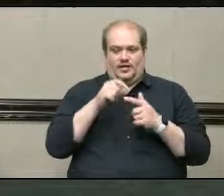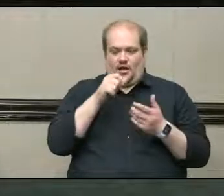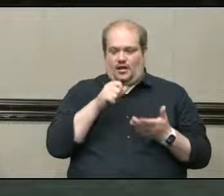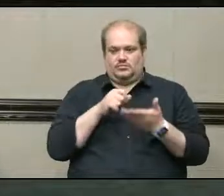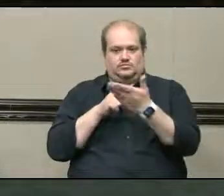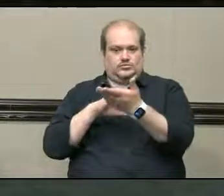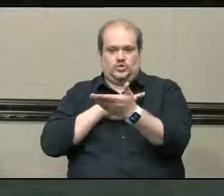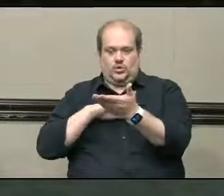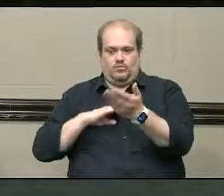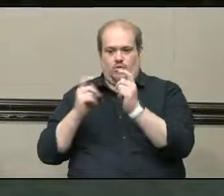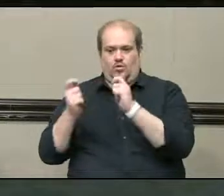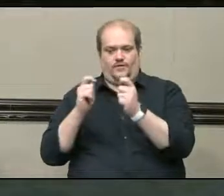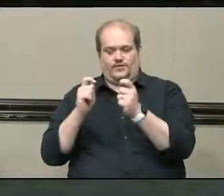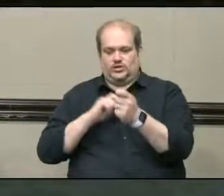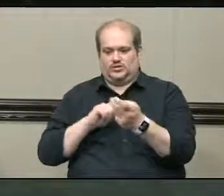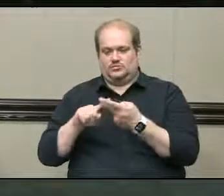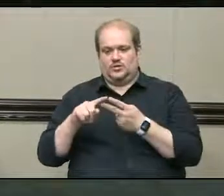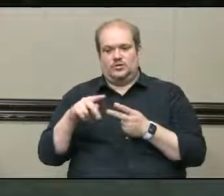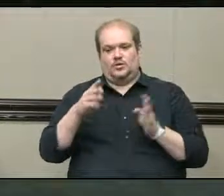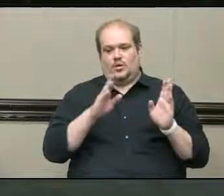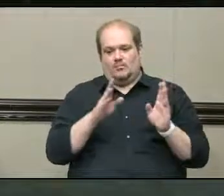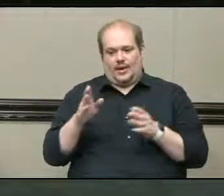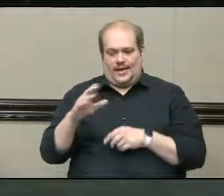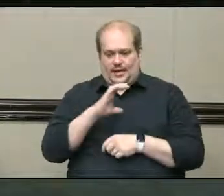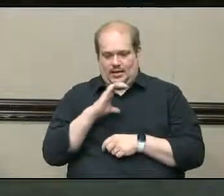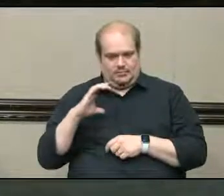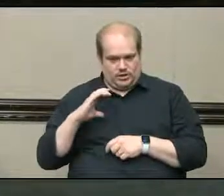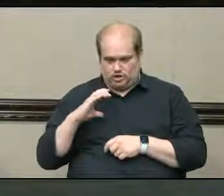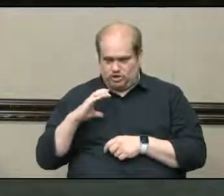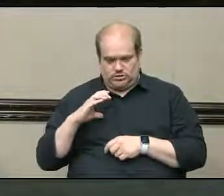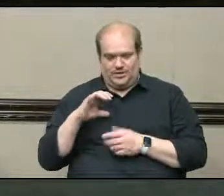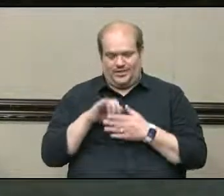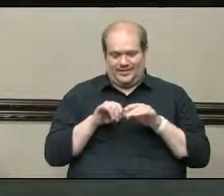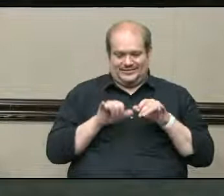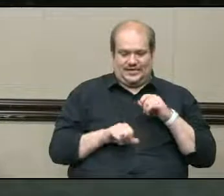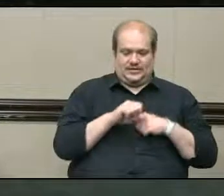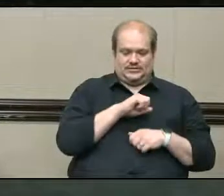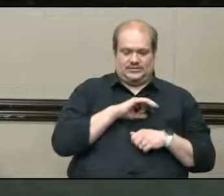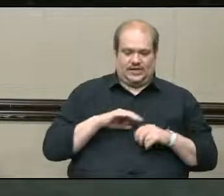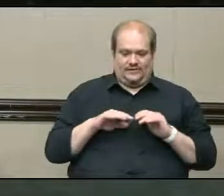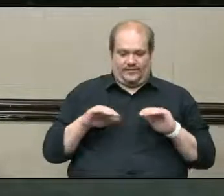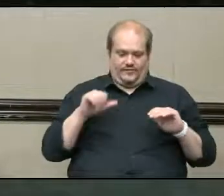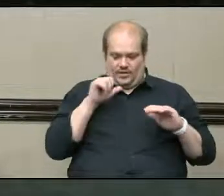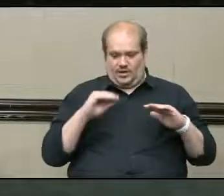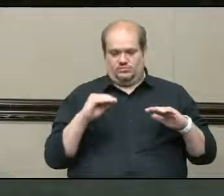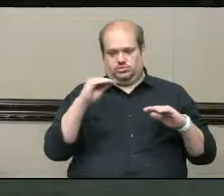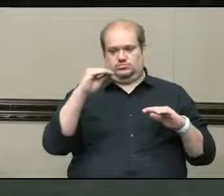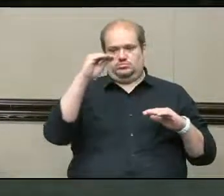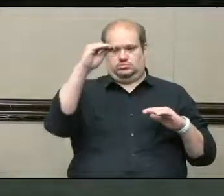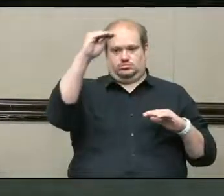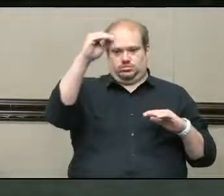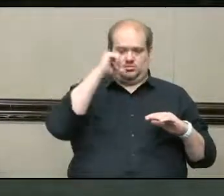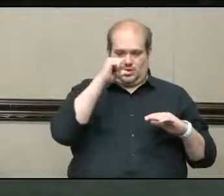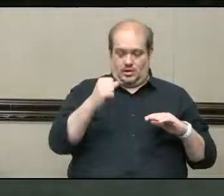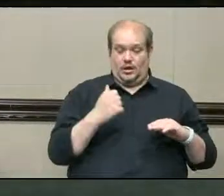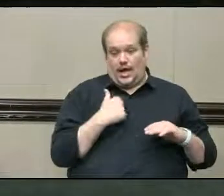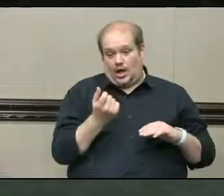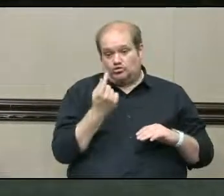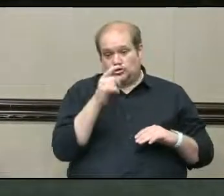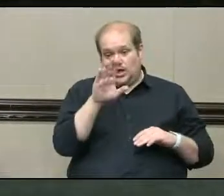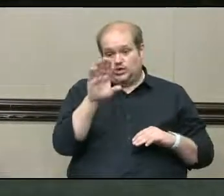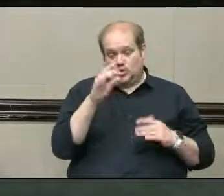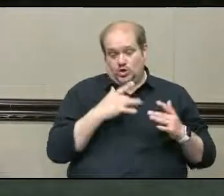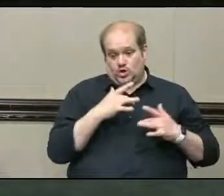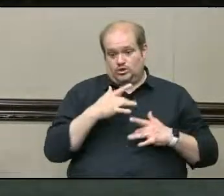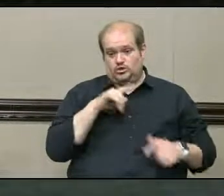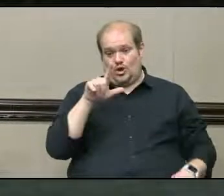to a Board of Adjustment or a Planning Commission level. It stays at staff level. But I understand your